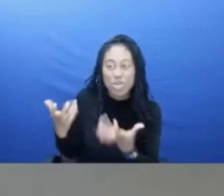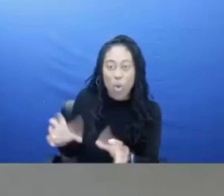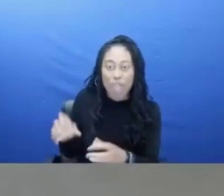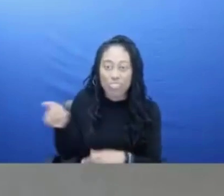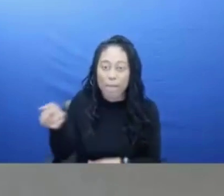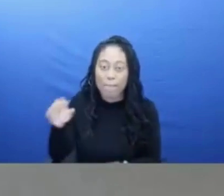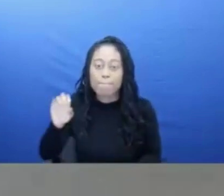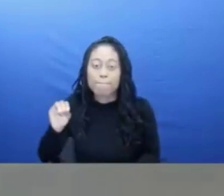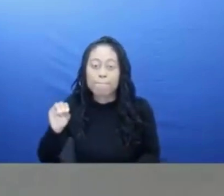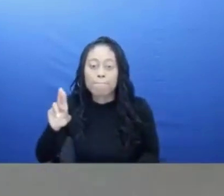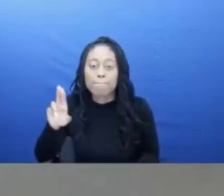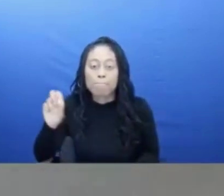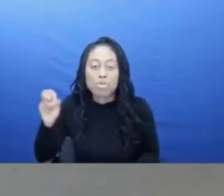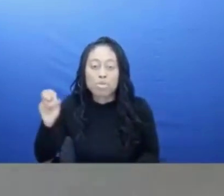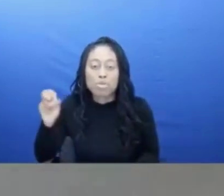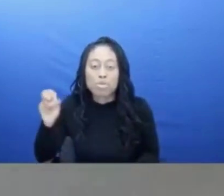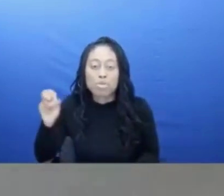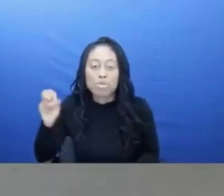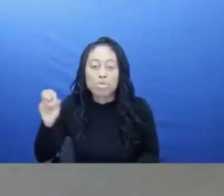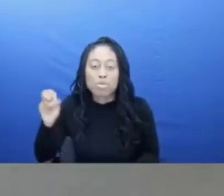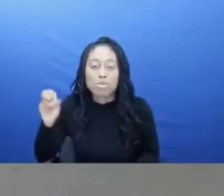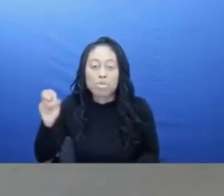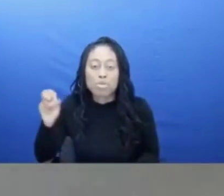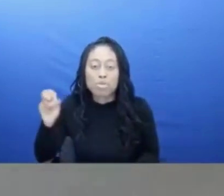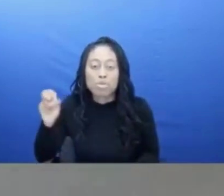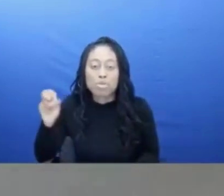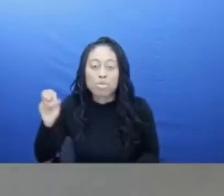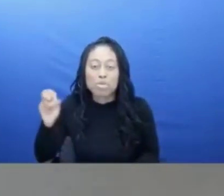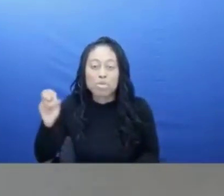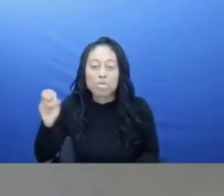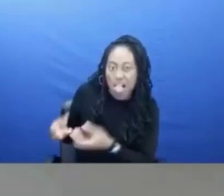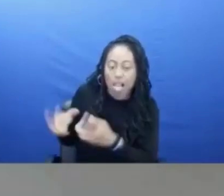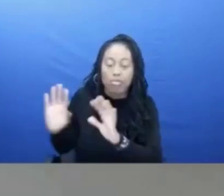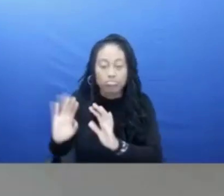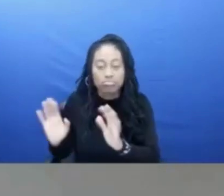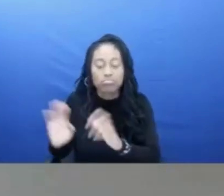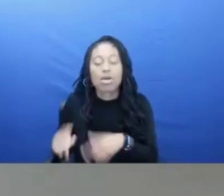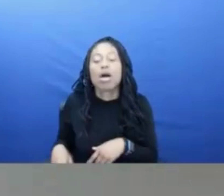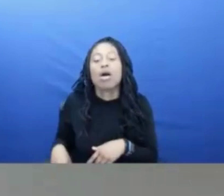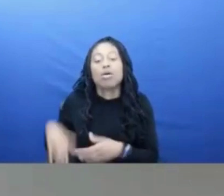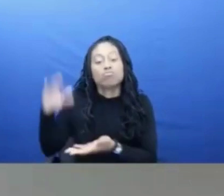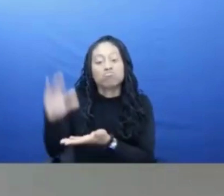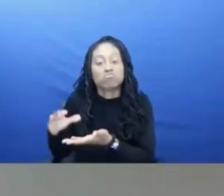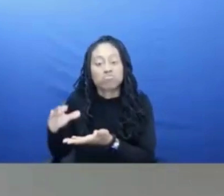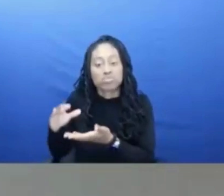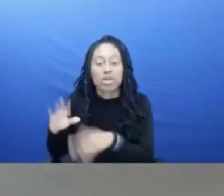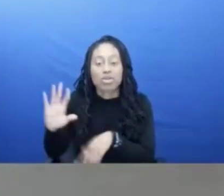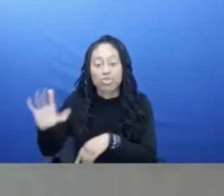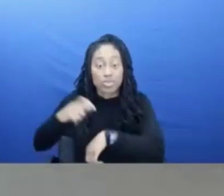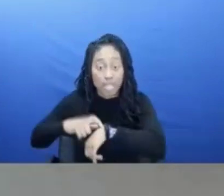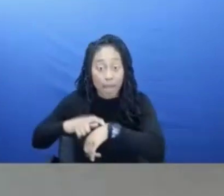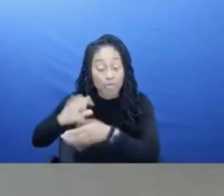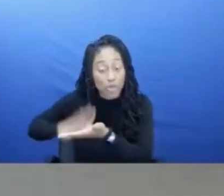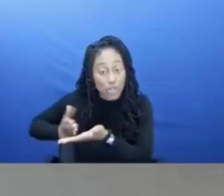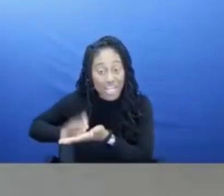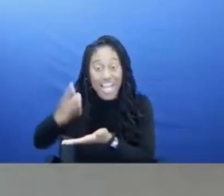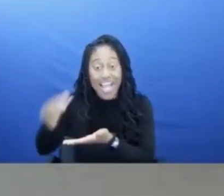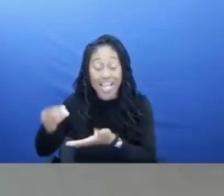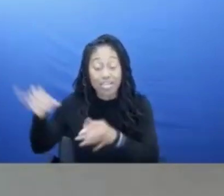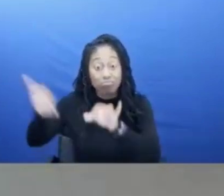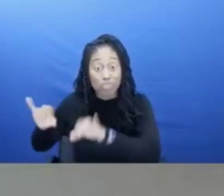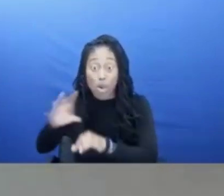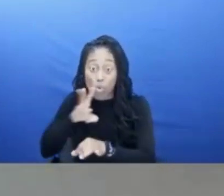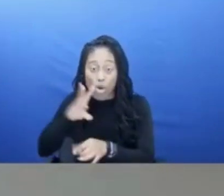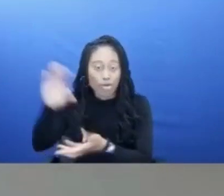frozen becoming mushy, you again lower the cooking time and also use less fluid with those.